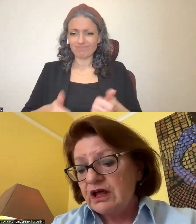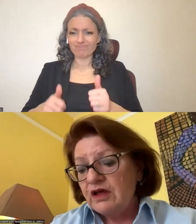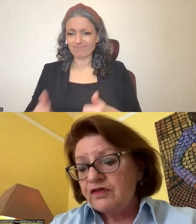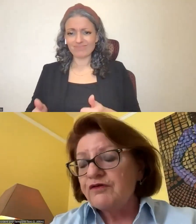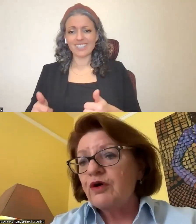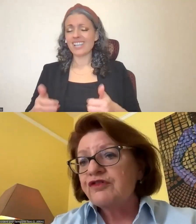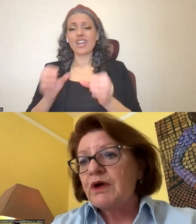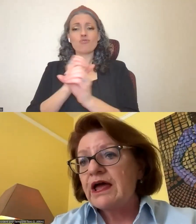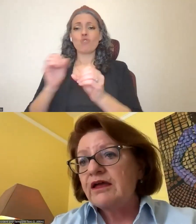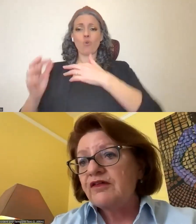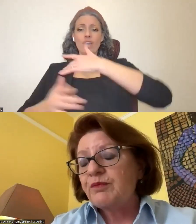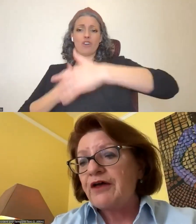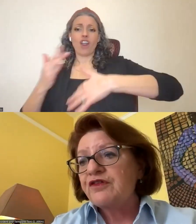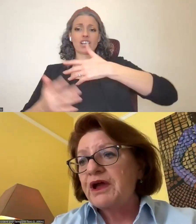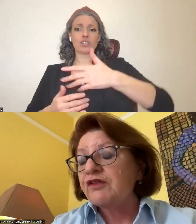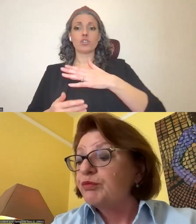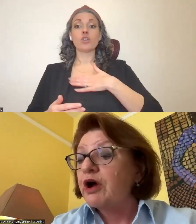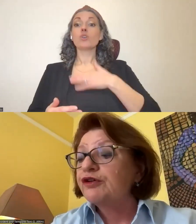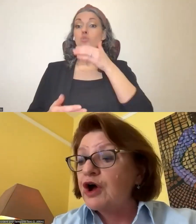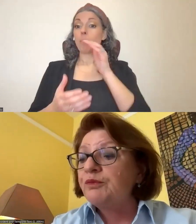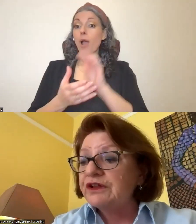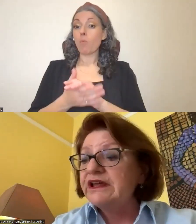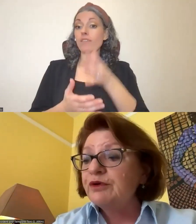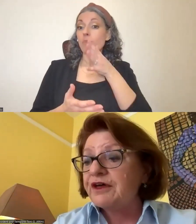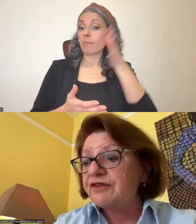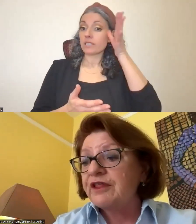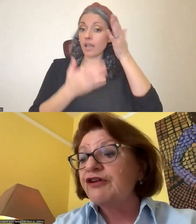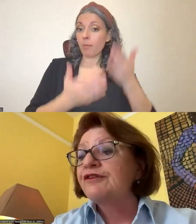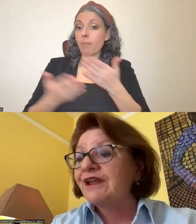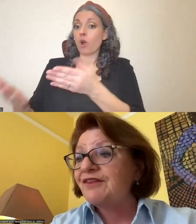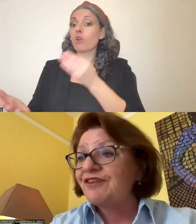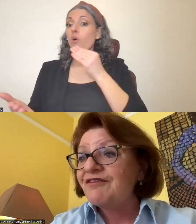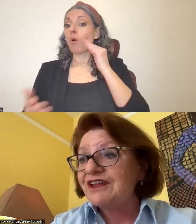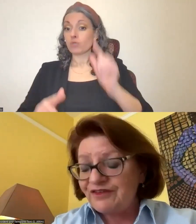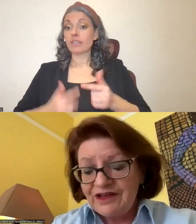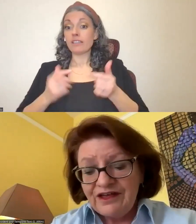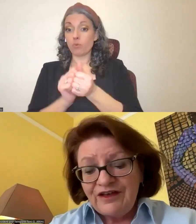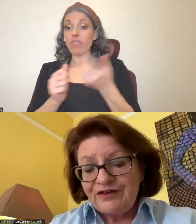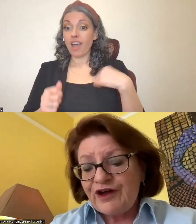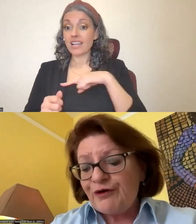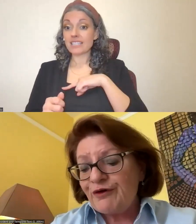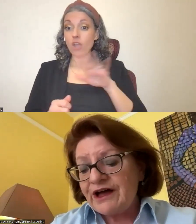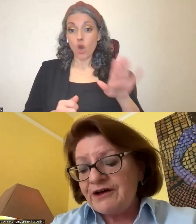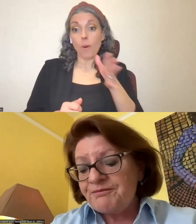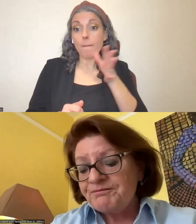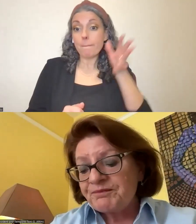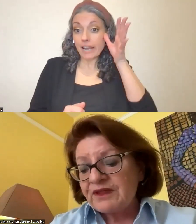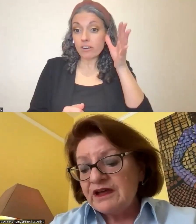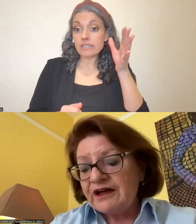interaction. So, of course, my spouse's parents brought her home to live with us. They're in their late 70s. So